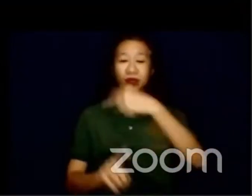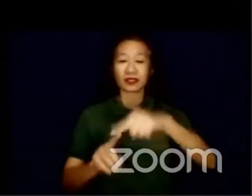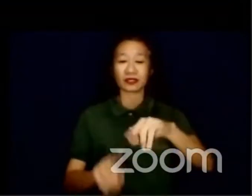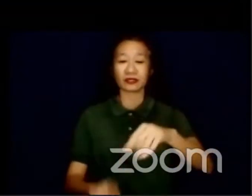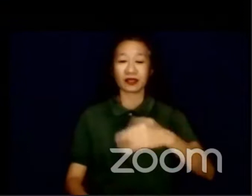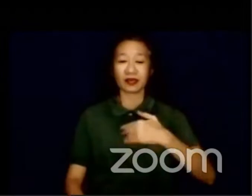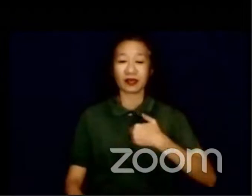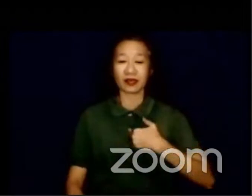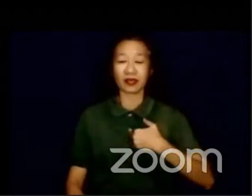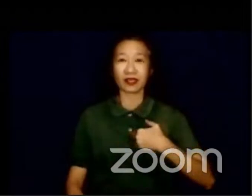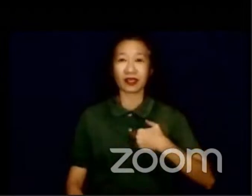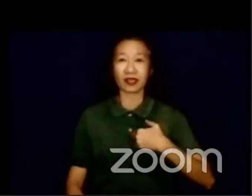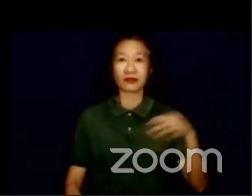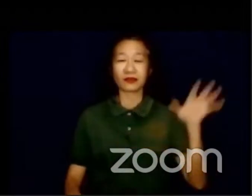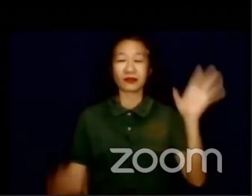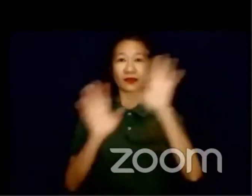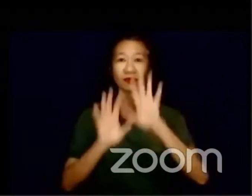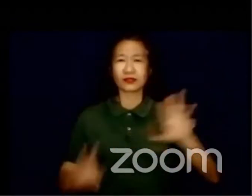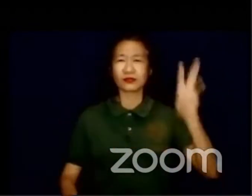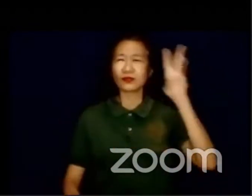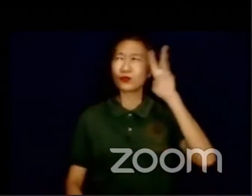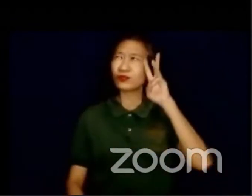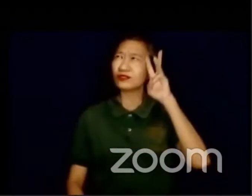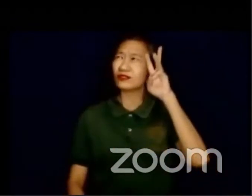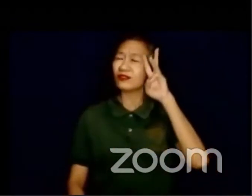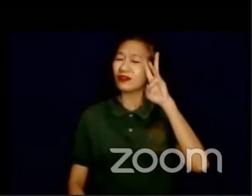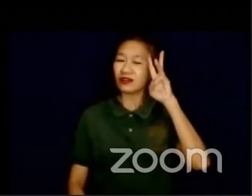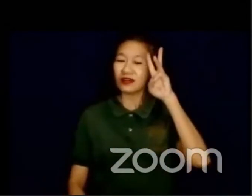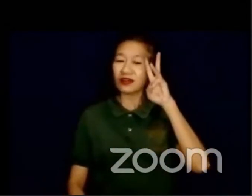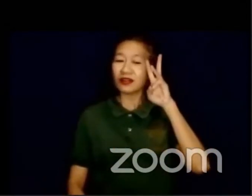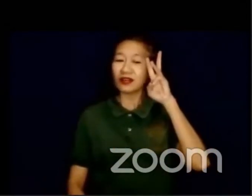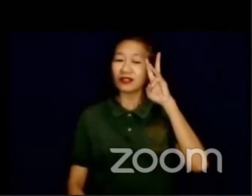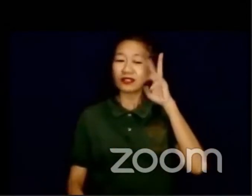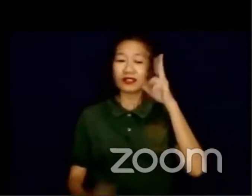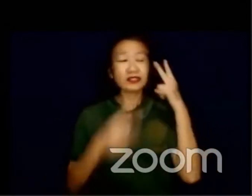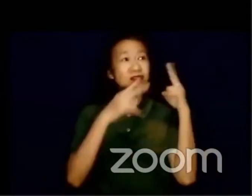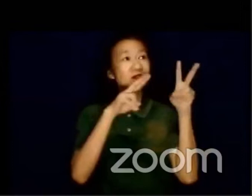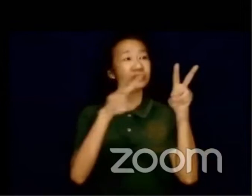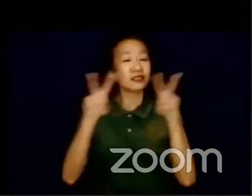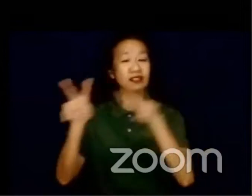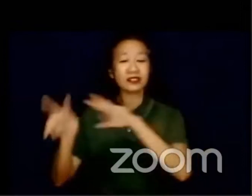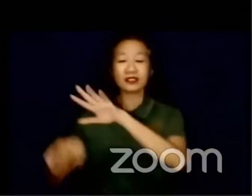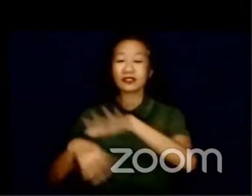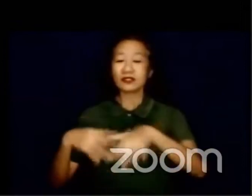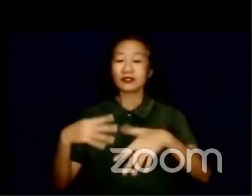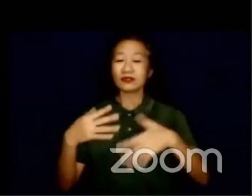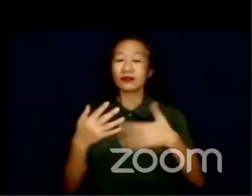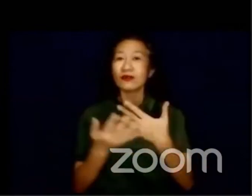God, when I in awesome wonder